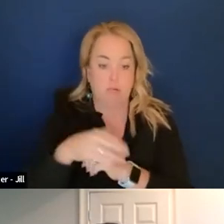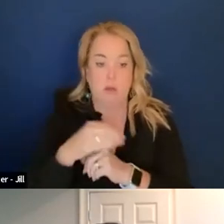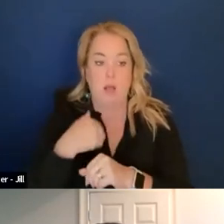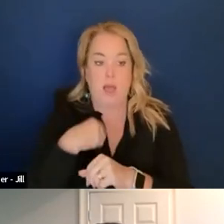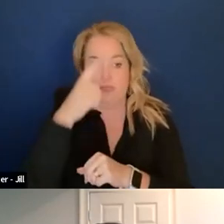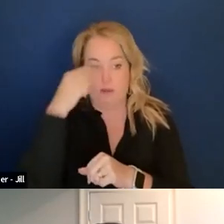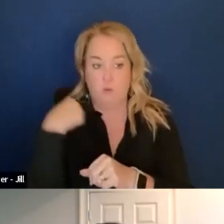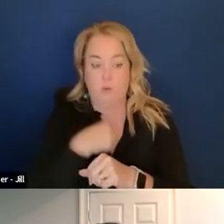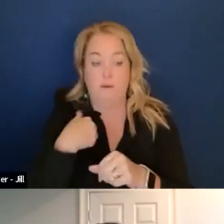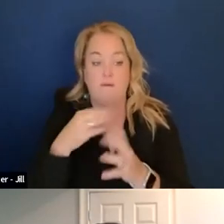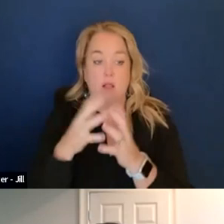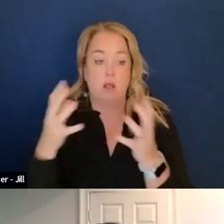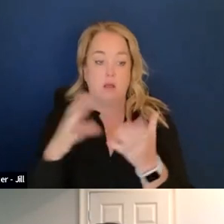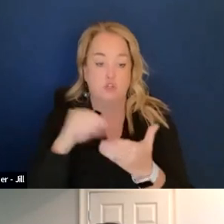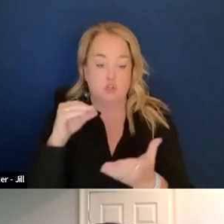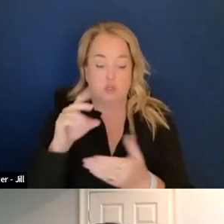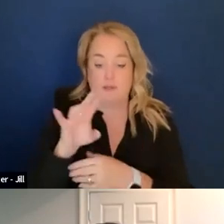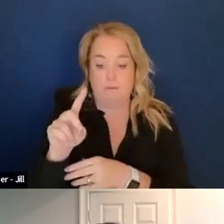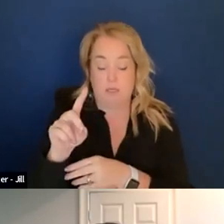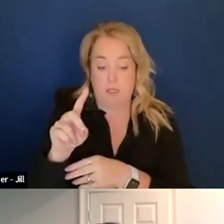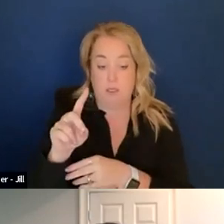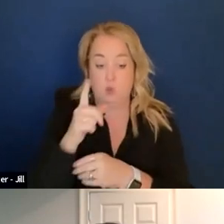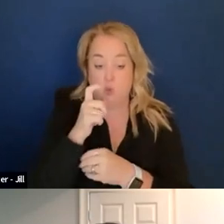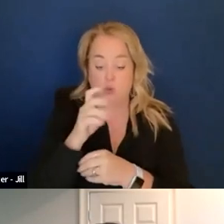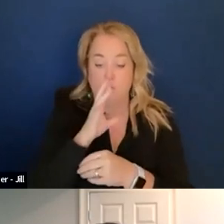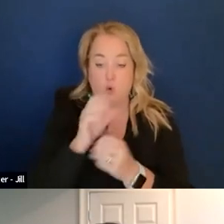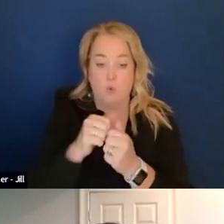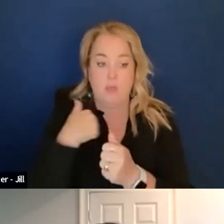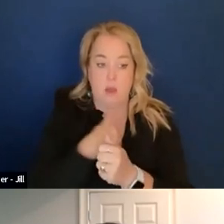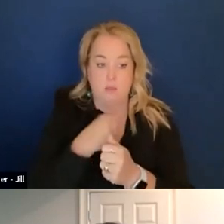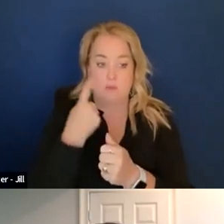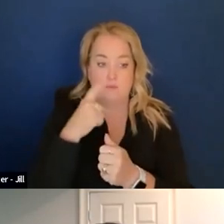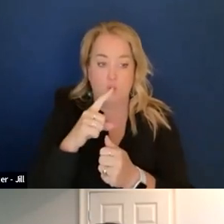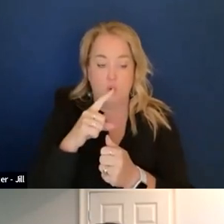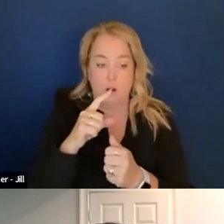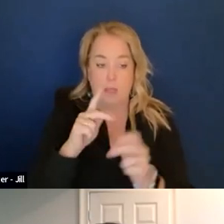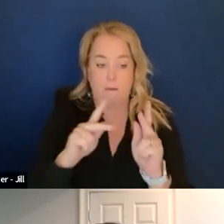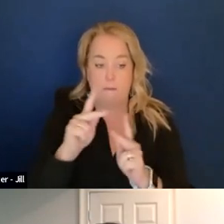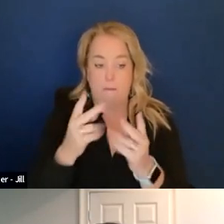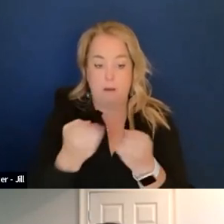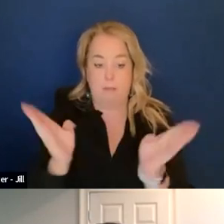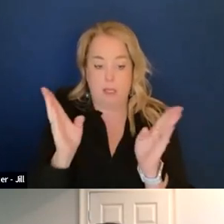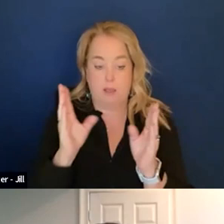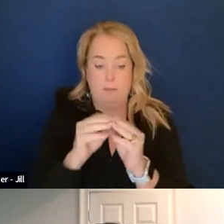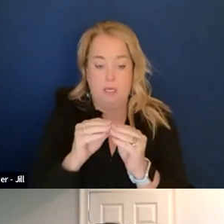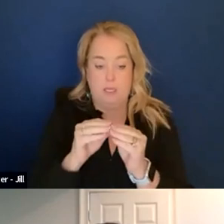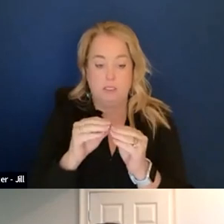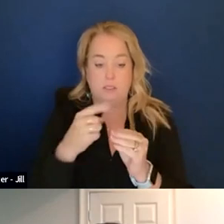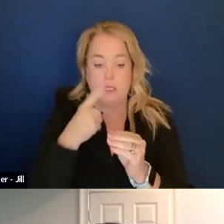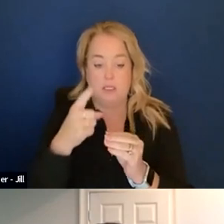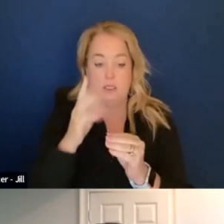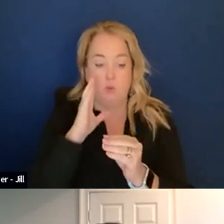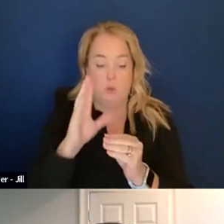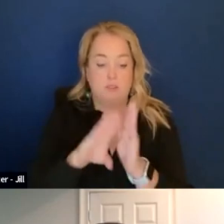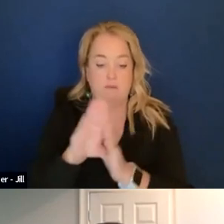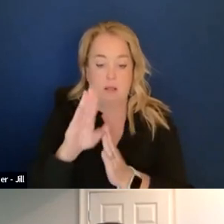to learn. David Gill, who spoke with us for the public meeting, indicated that he's developing a series of white